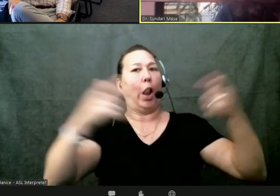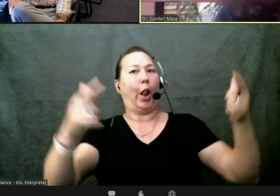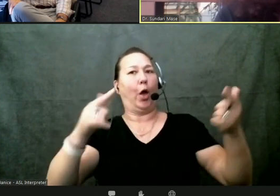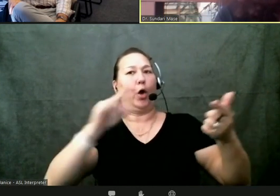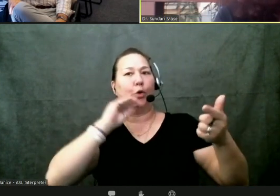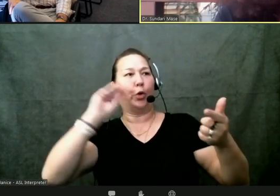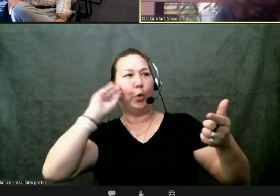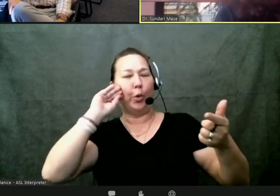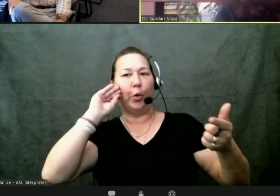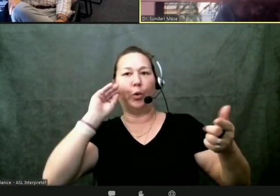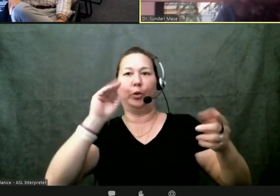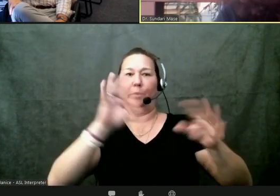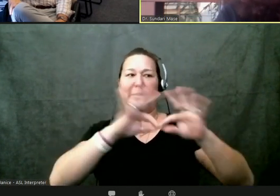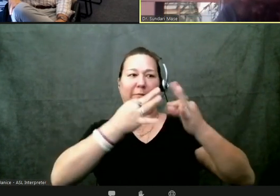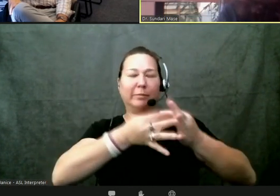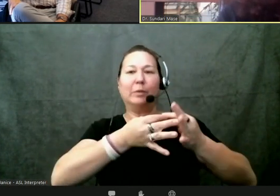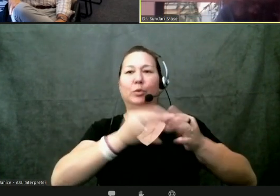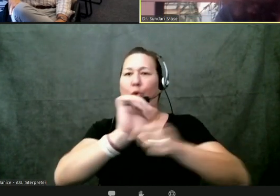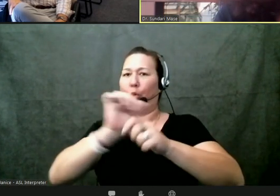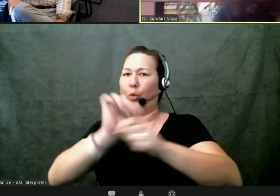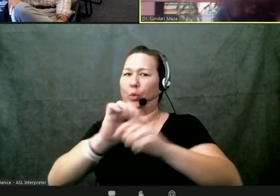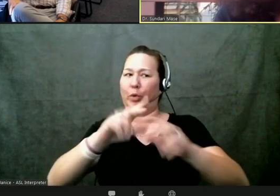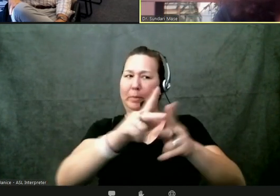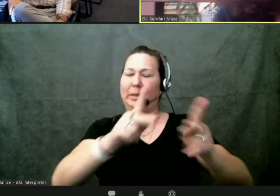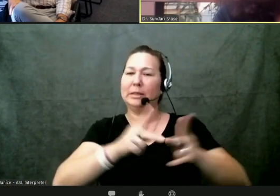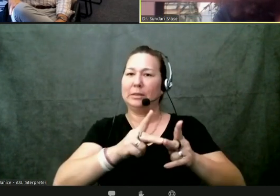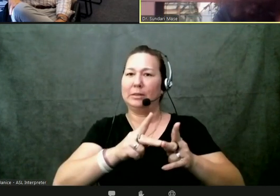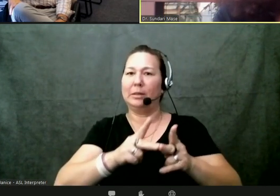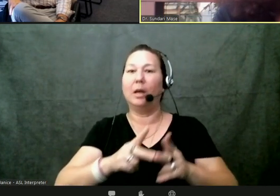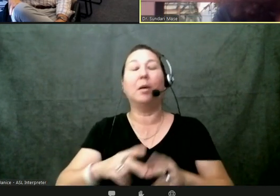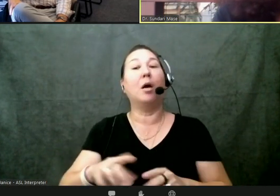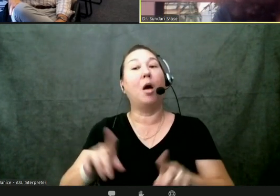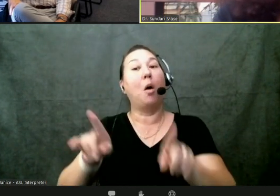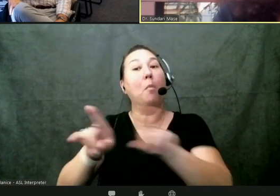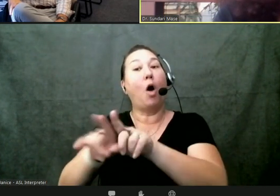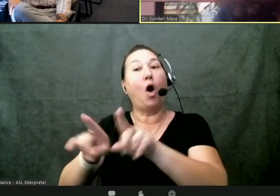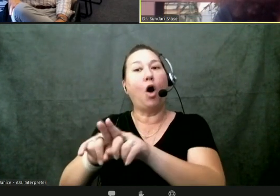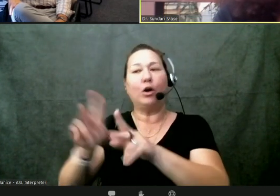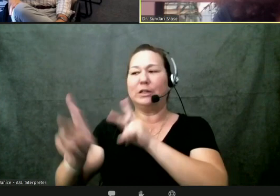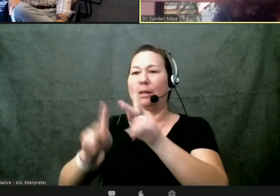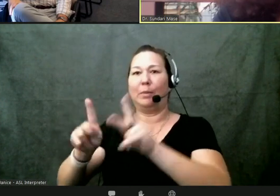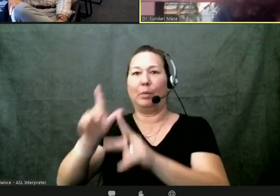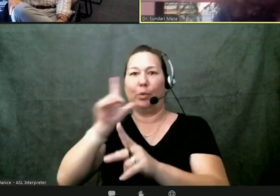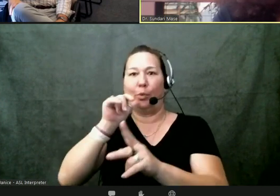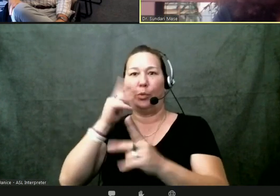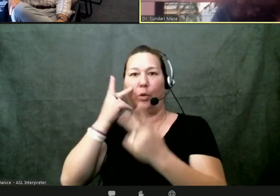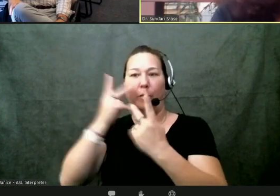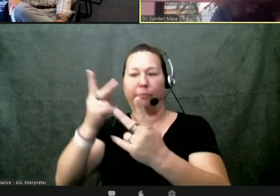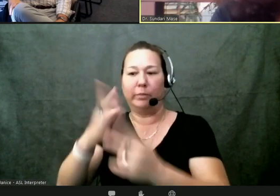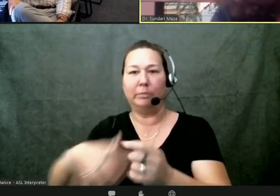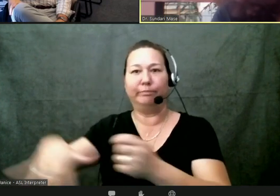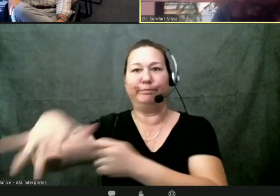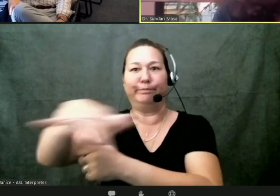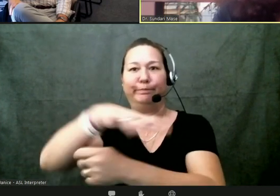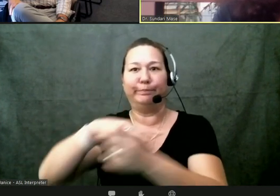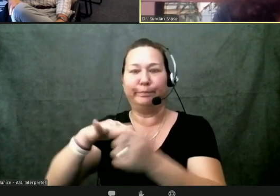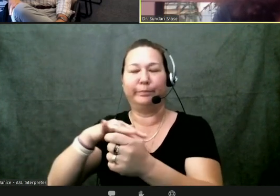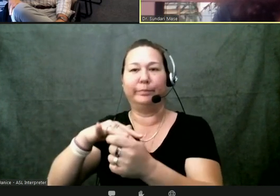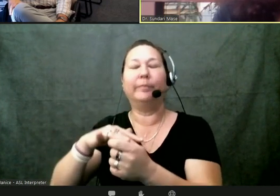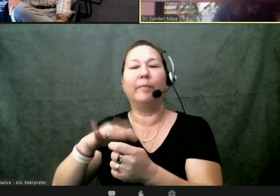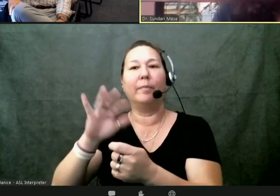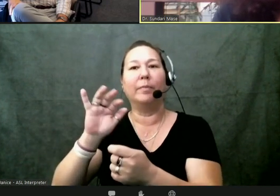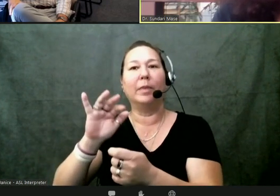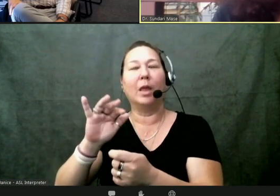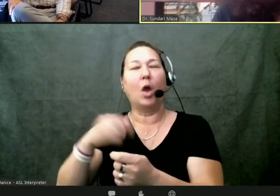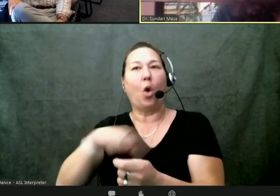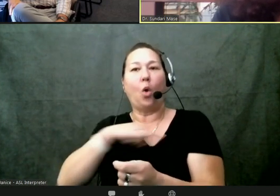tourism that it's not clear how much it factors in yet, but certainly if anybody has, seen